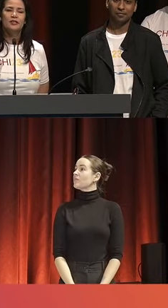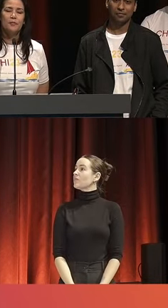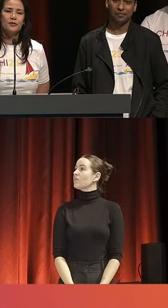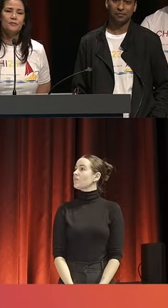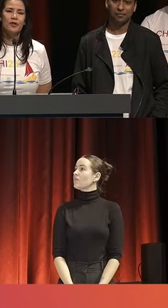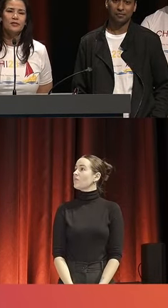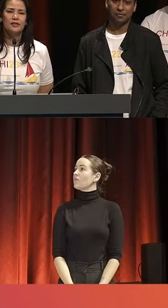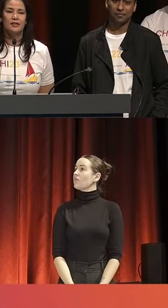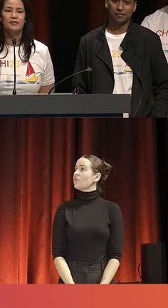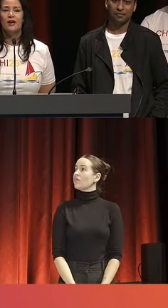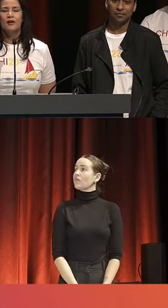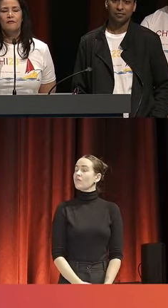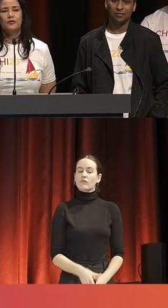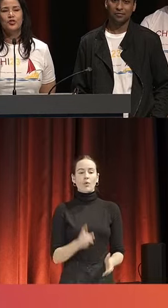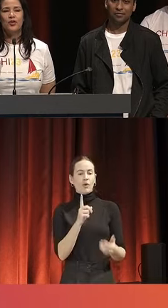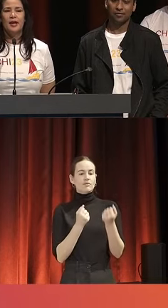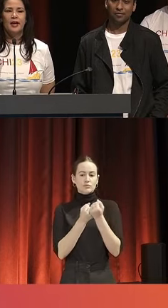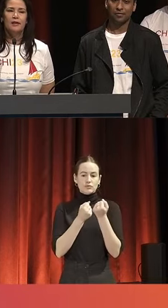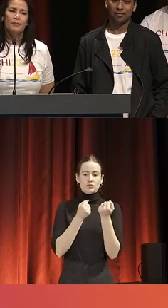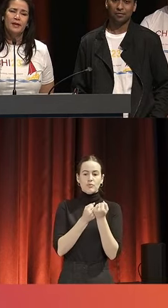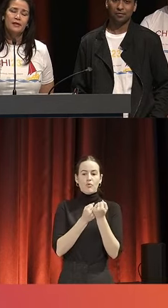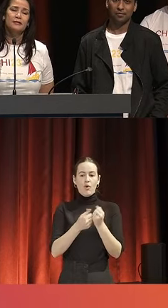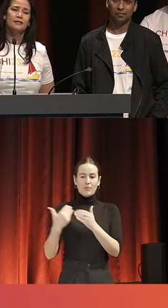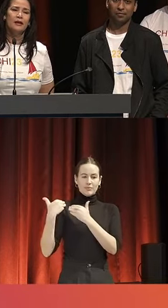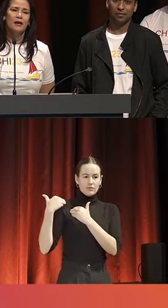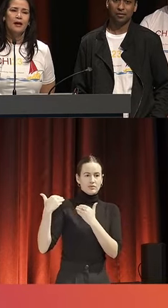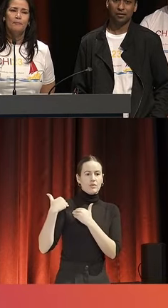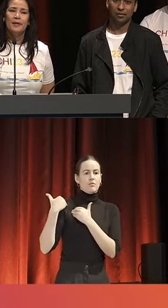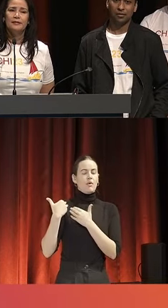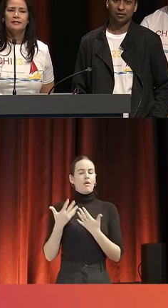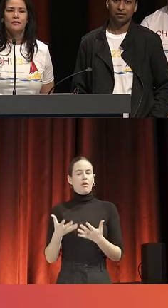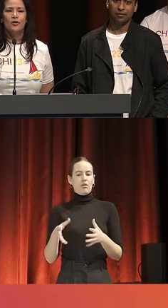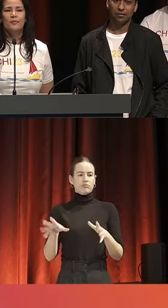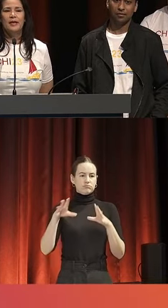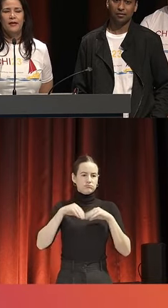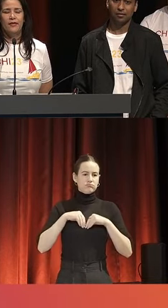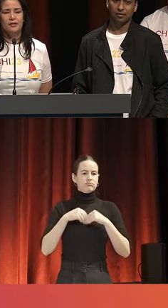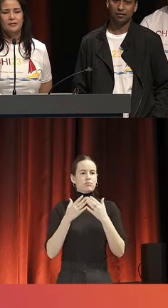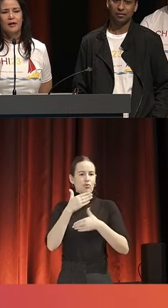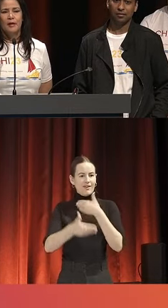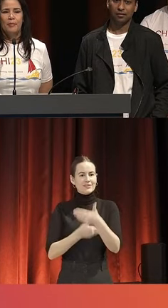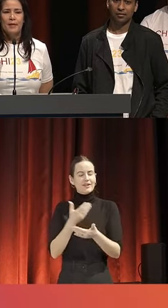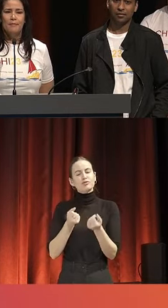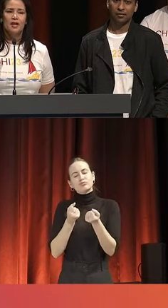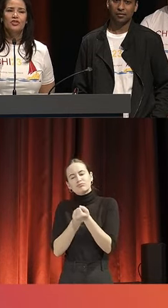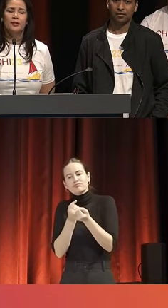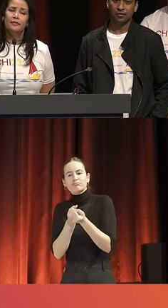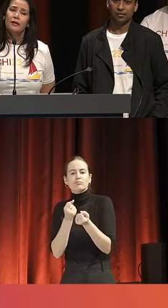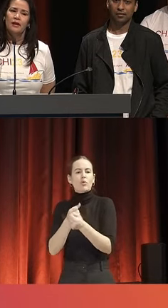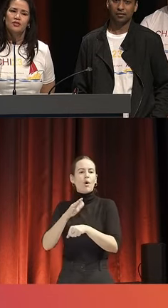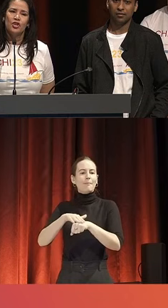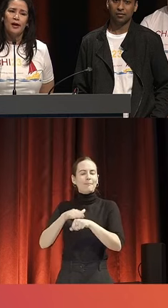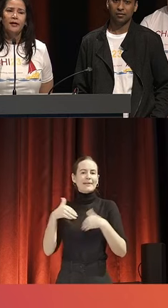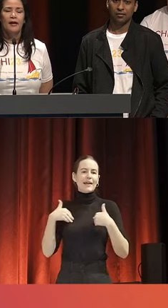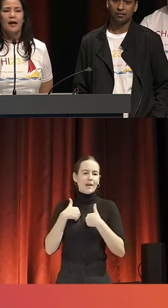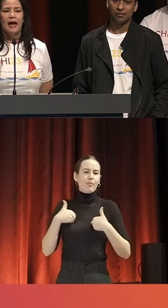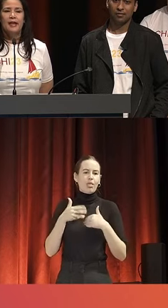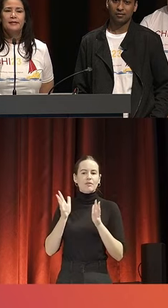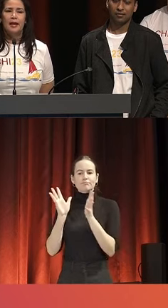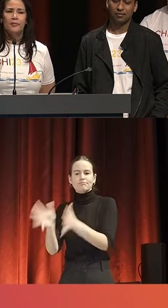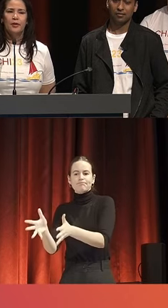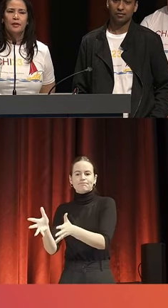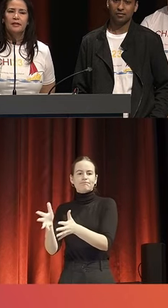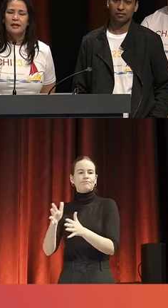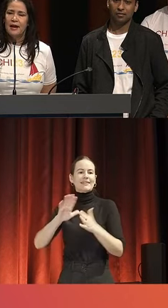responsible adoption process for stray and abandoned pets in urban areas, by Meijin Zhang